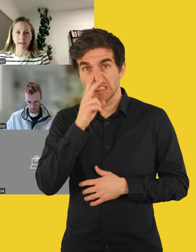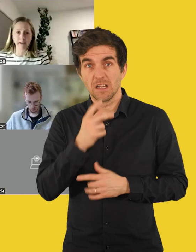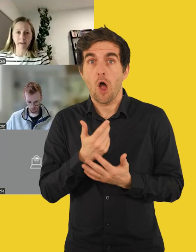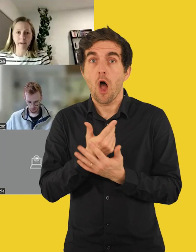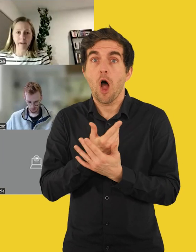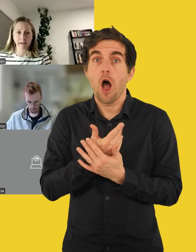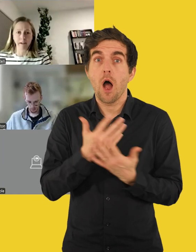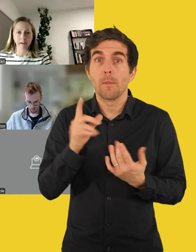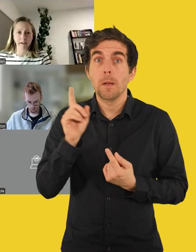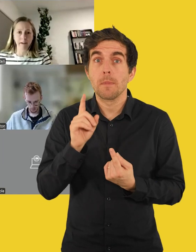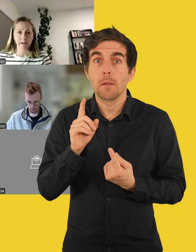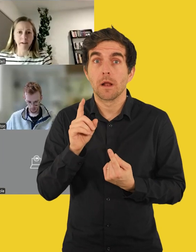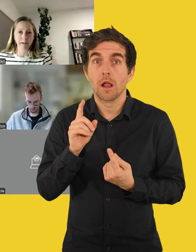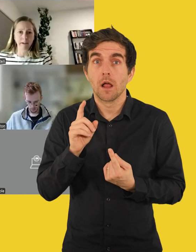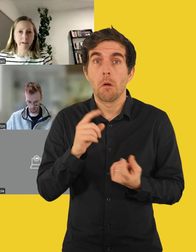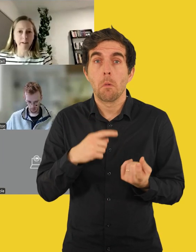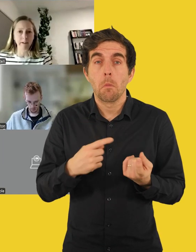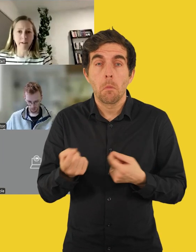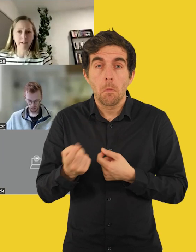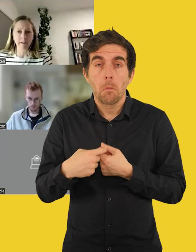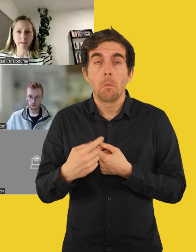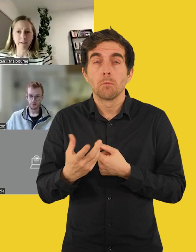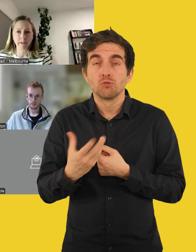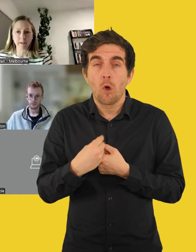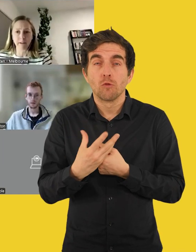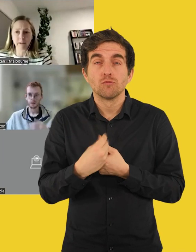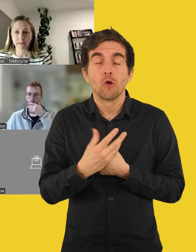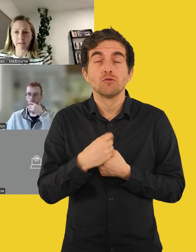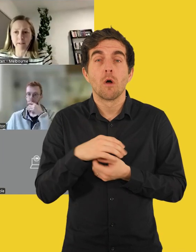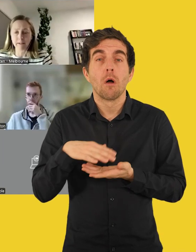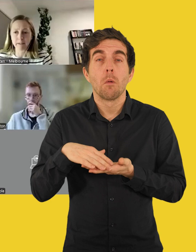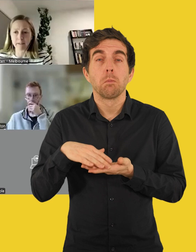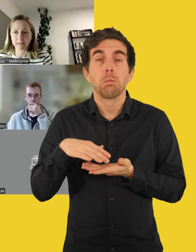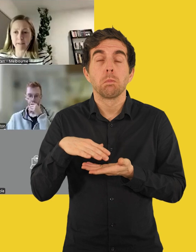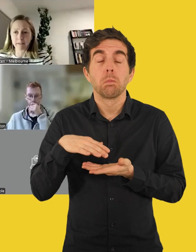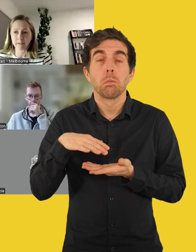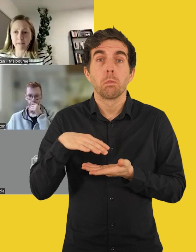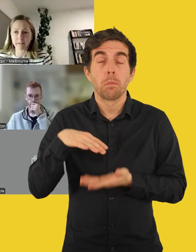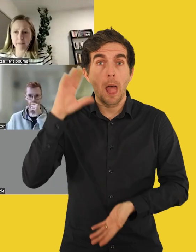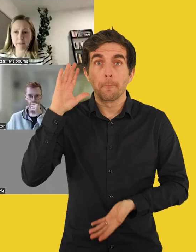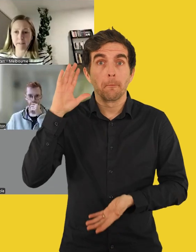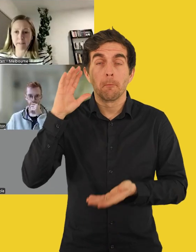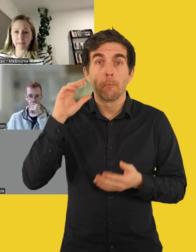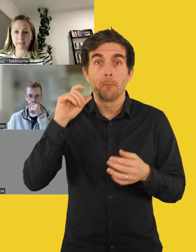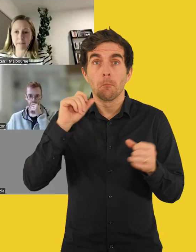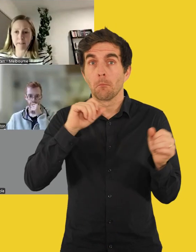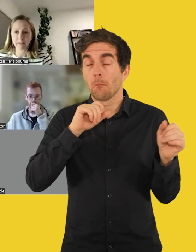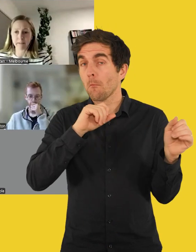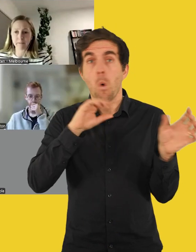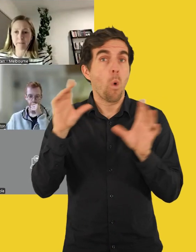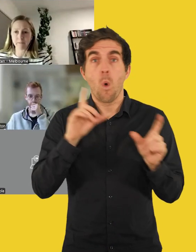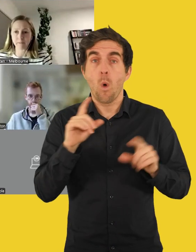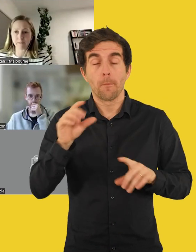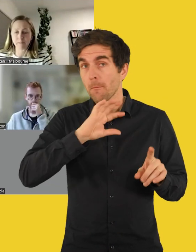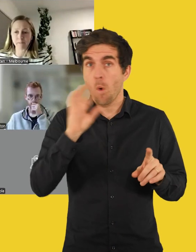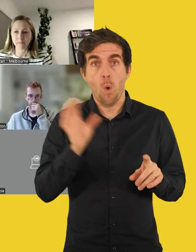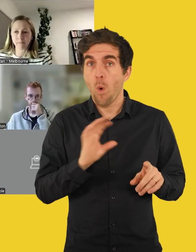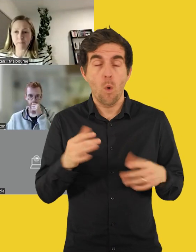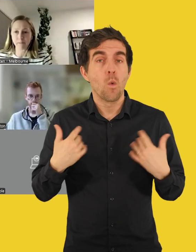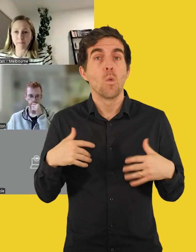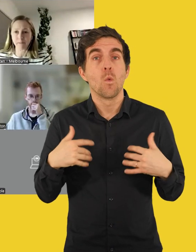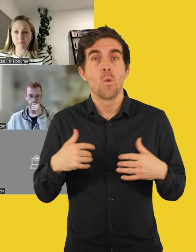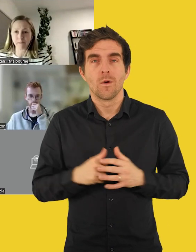I see the number of people steadily moving up, so people are finding their way into the room.